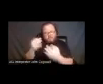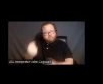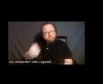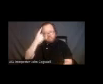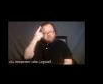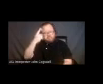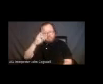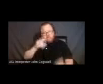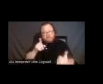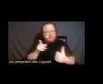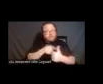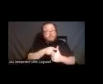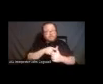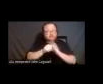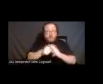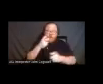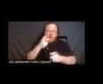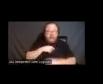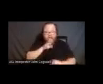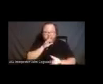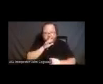psychotic